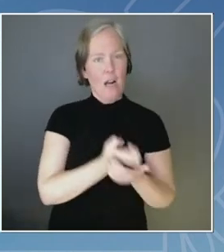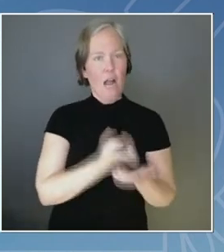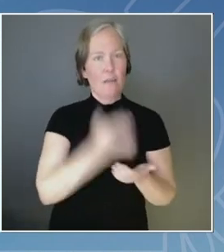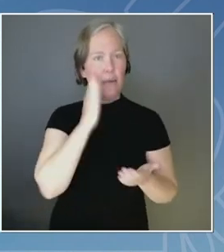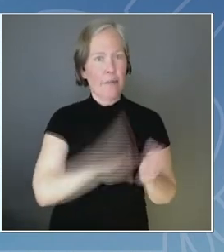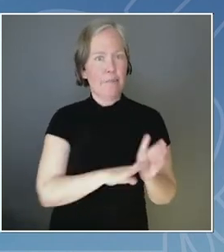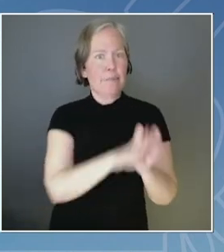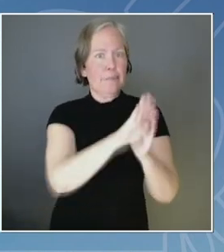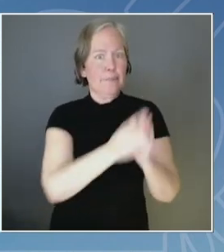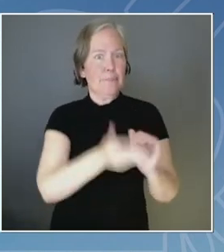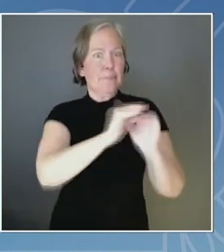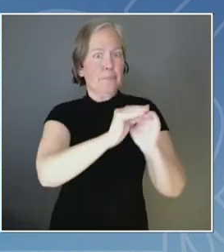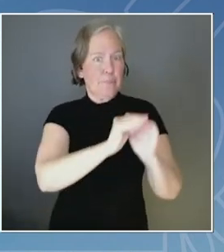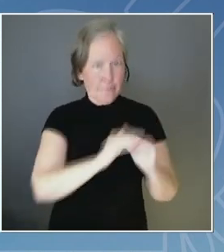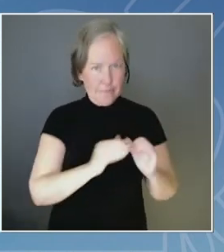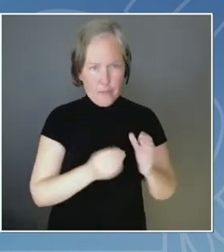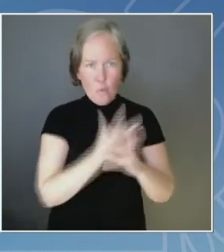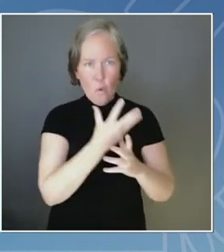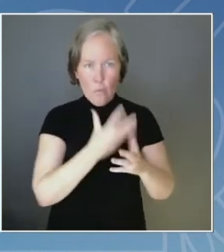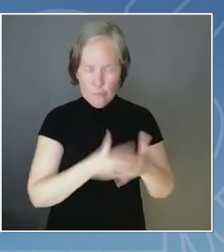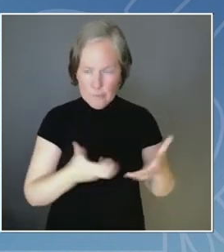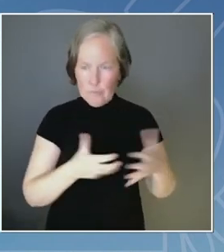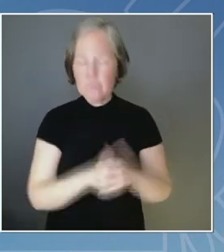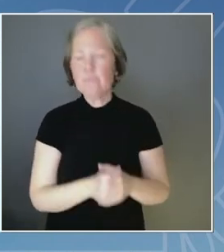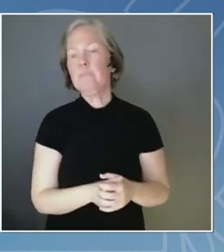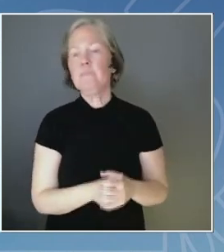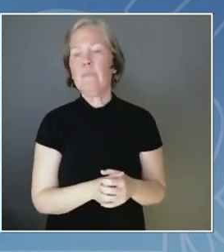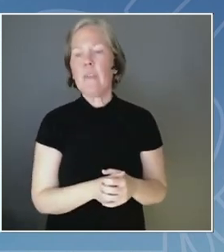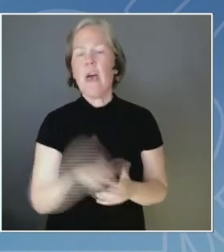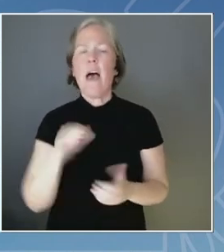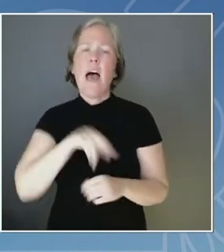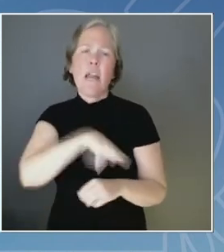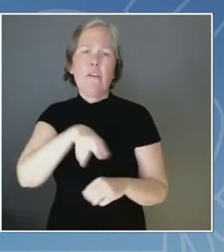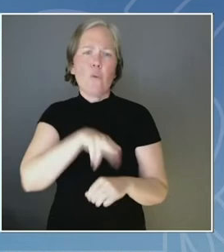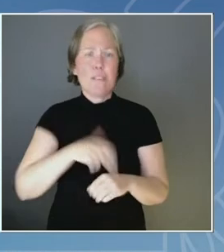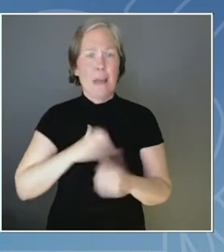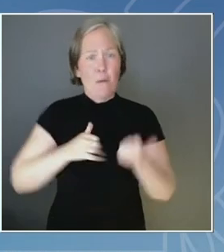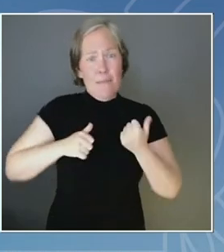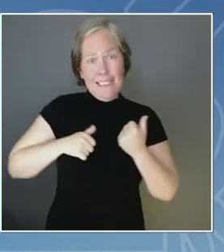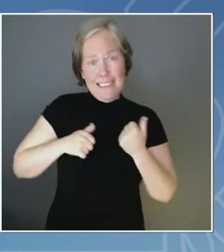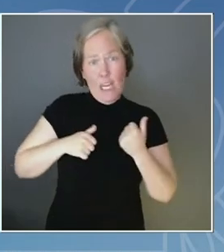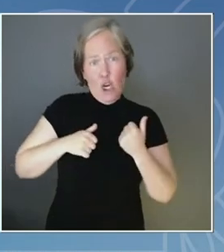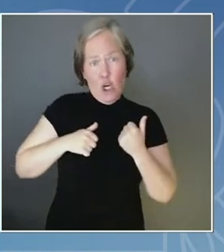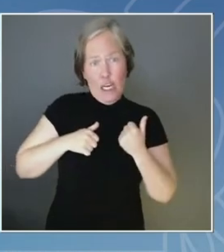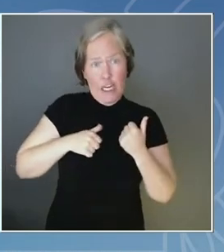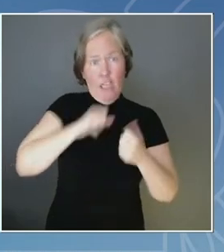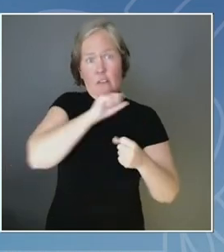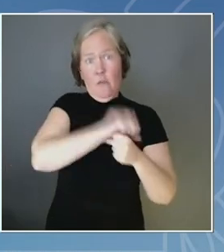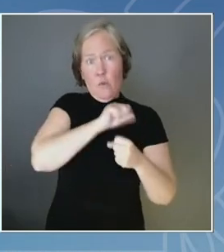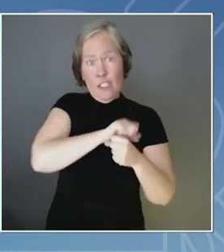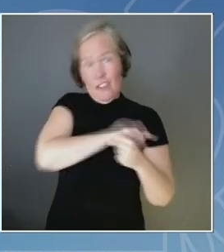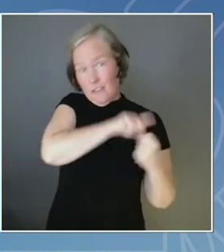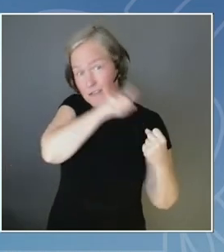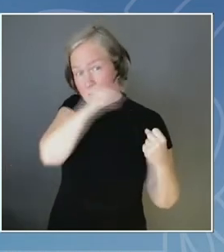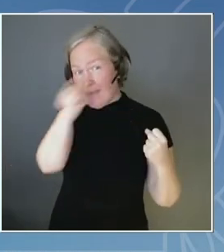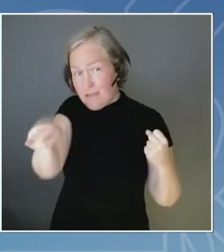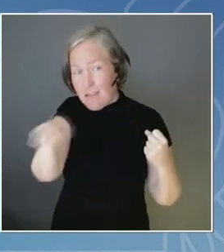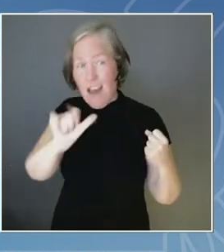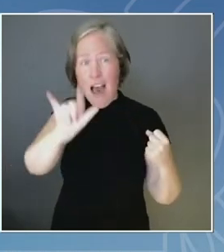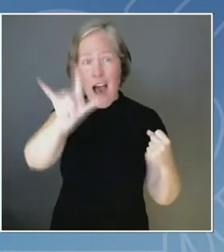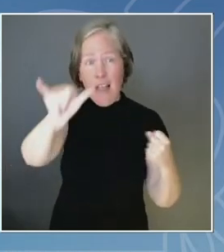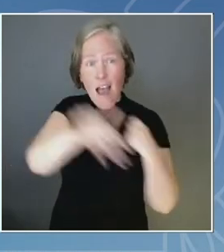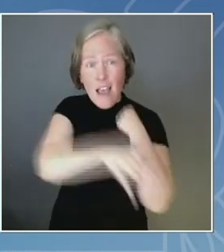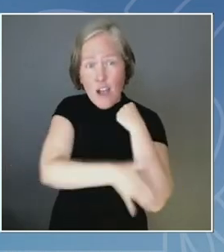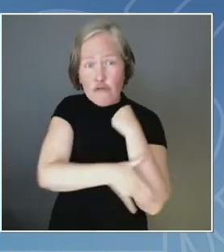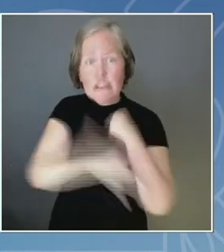and prosperity. And of course, our forward deployed US military personnel stationed in ally and partner countries